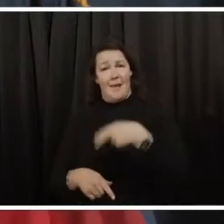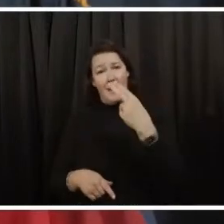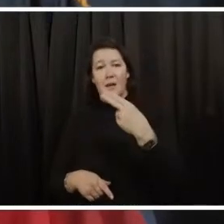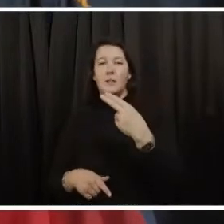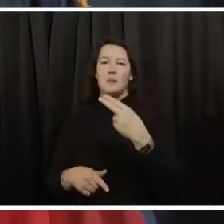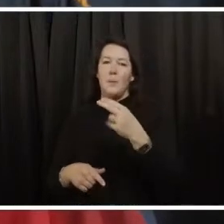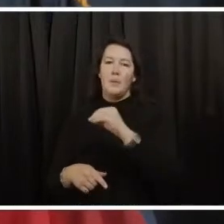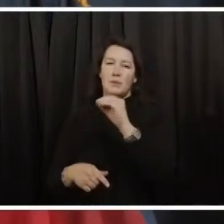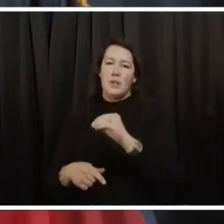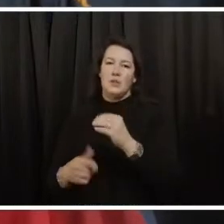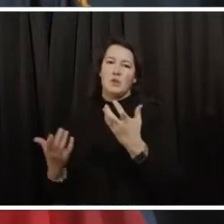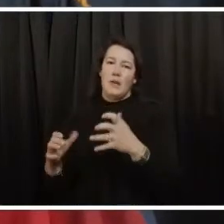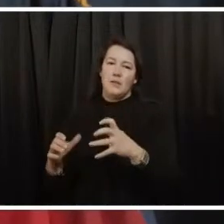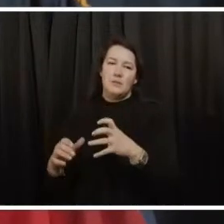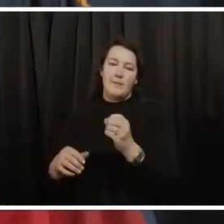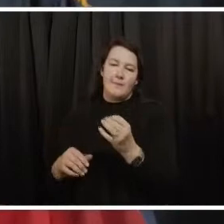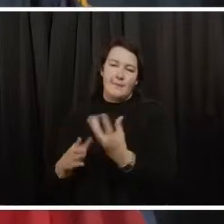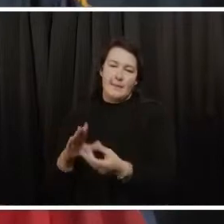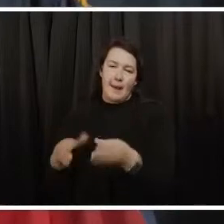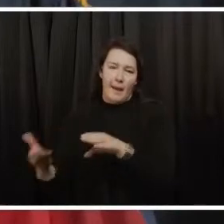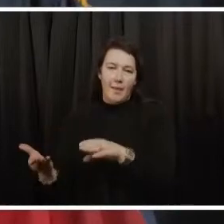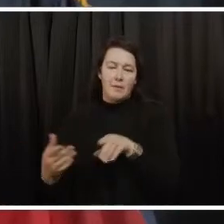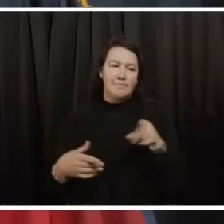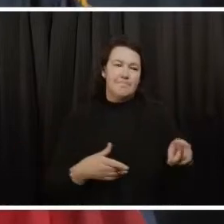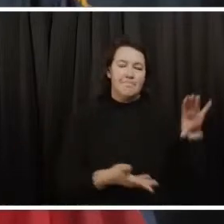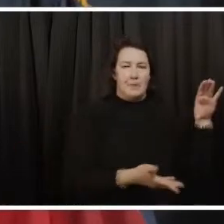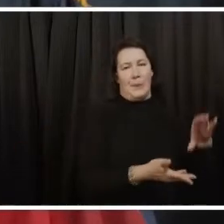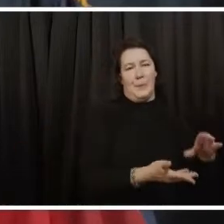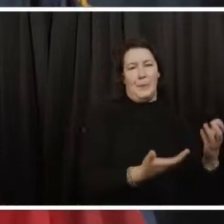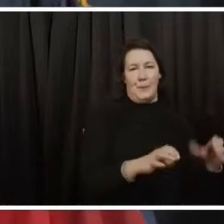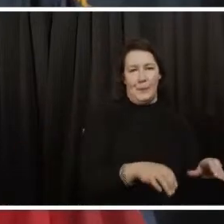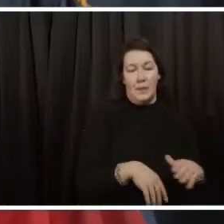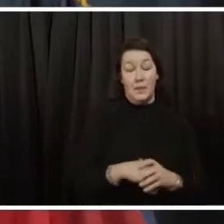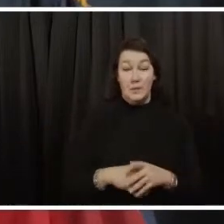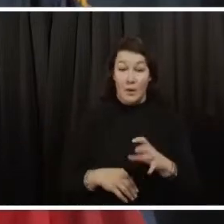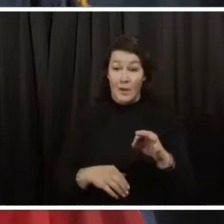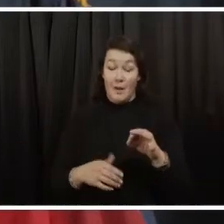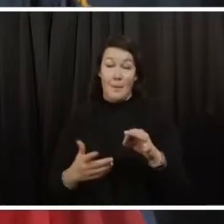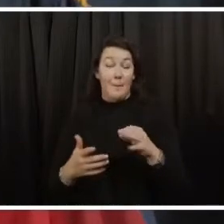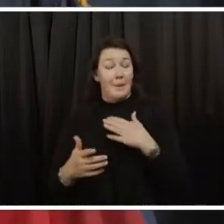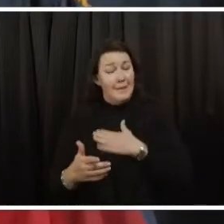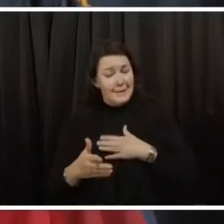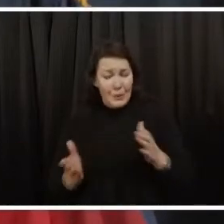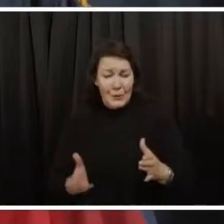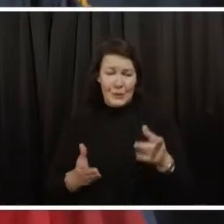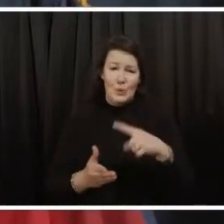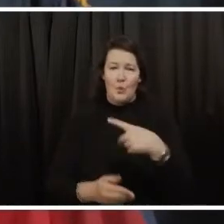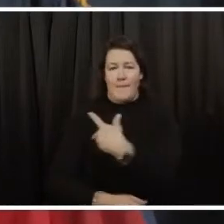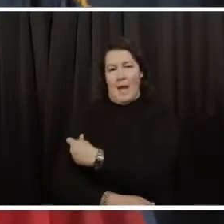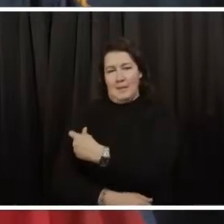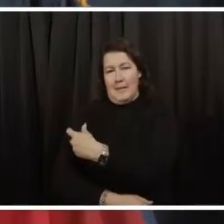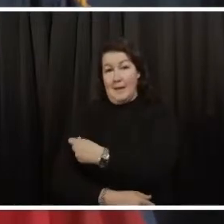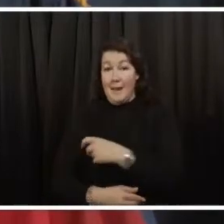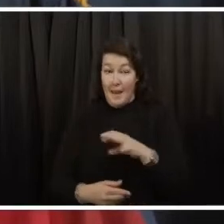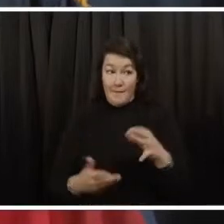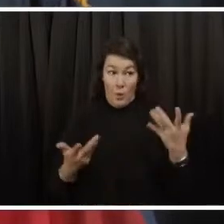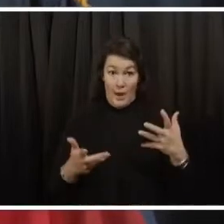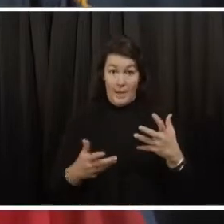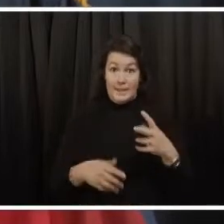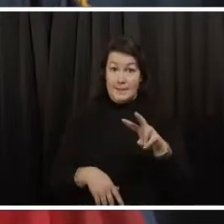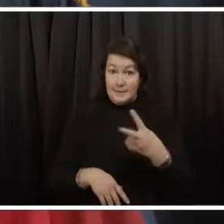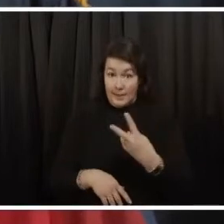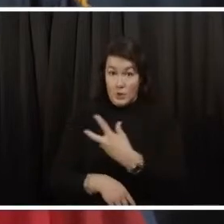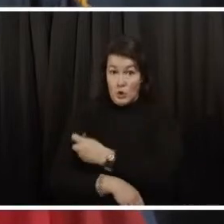yet, please get it. Start protecting yourself. If you are fully vaccinated, please get that booster. Really,